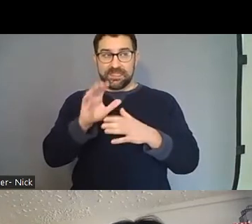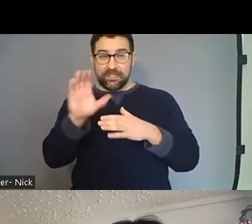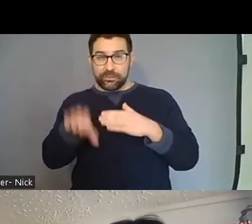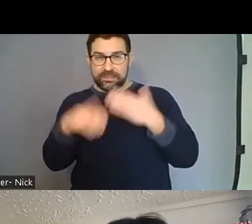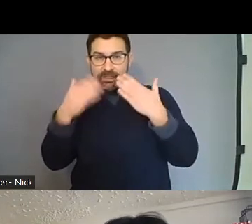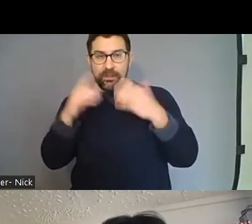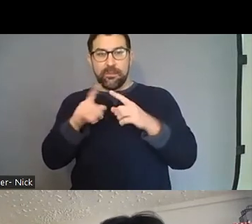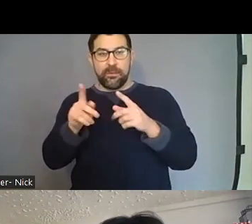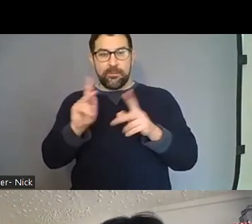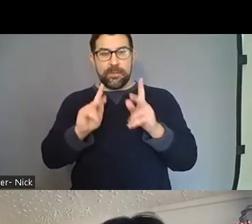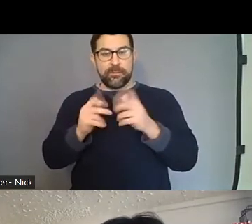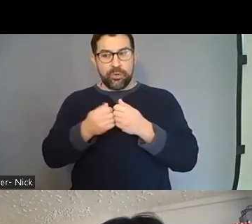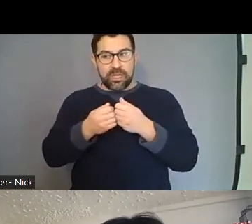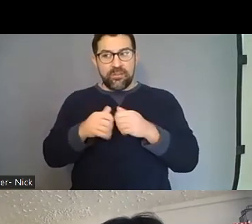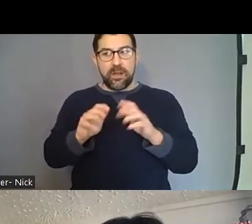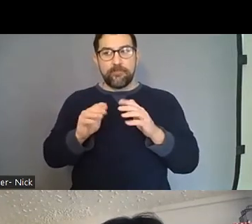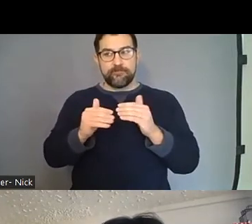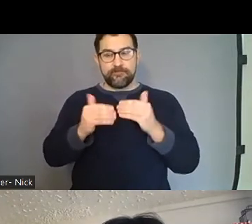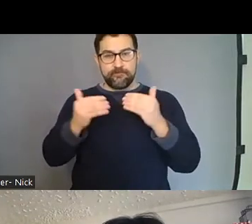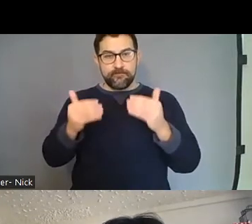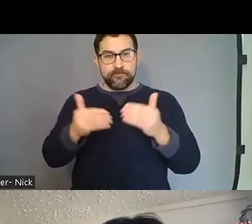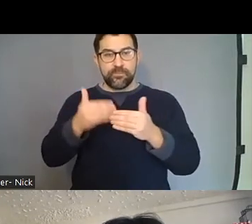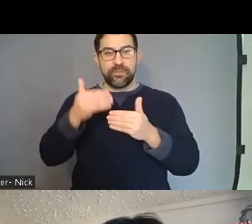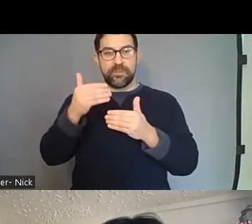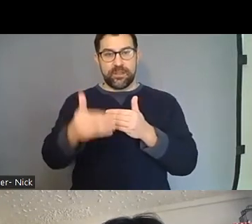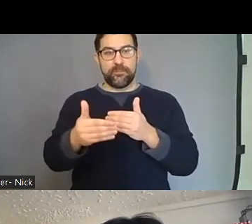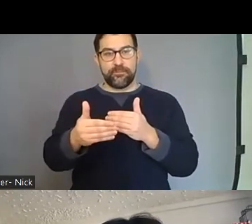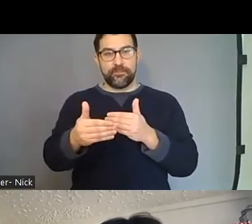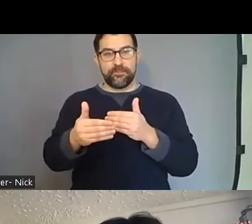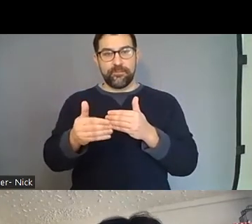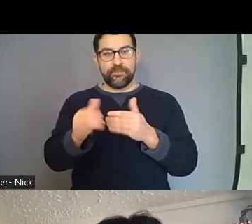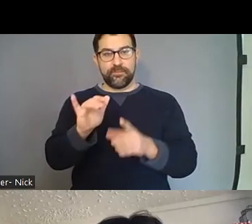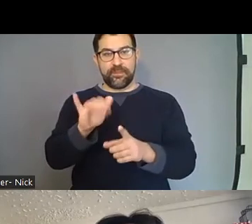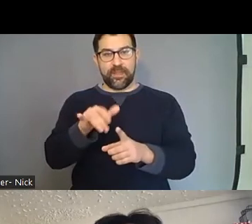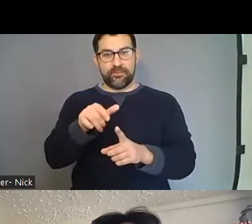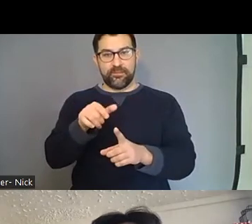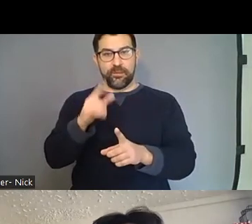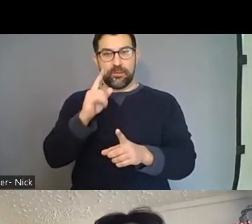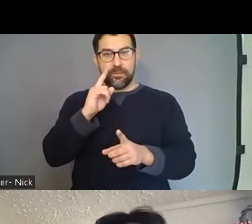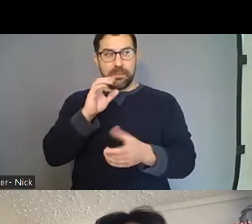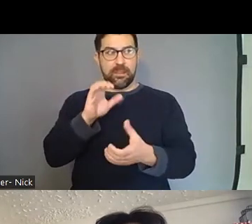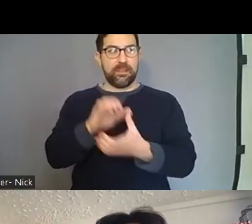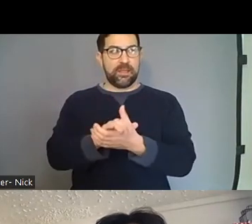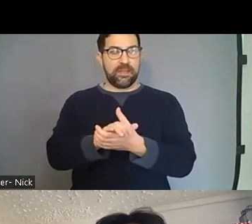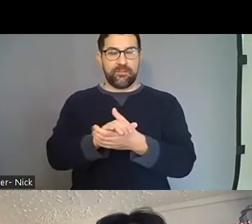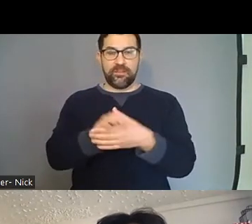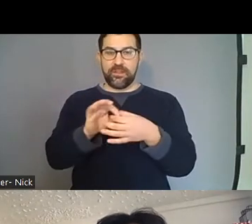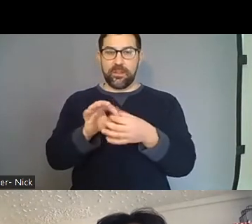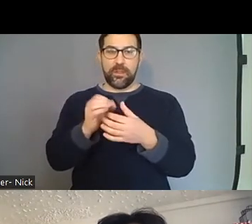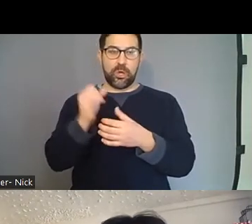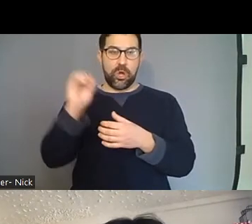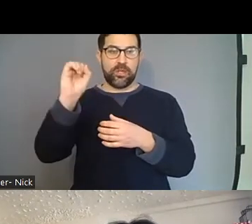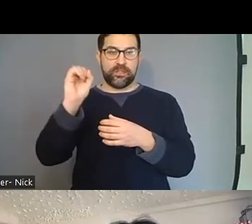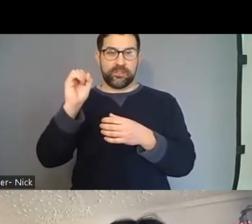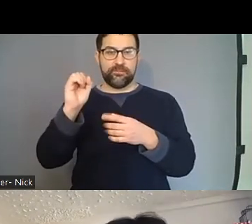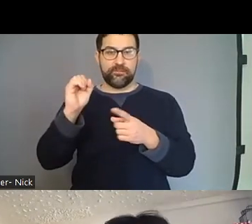have to make that sacrifice and, you know, like believe in the cause to